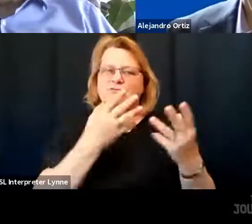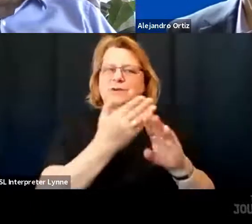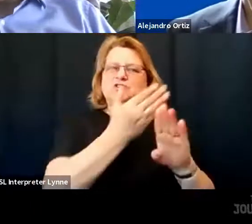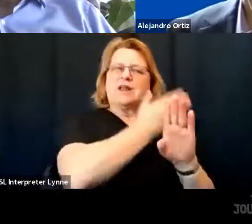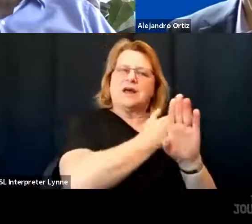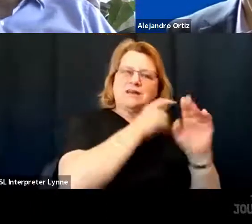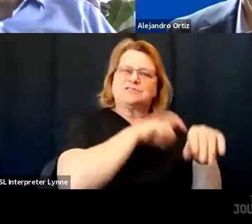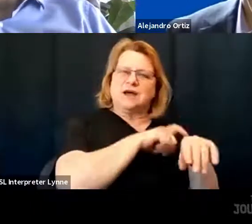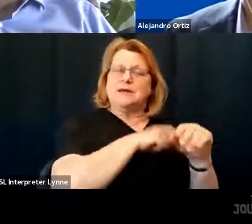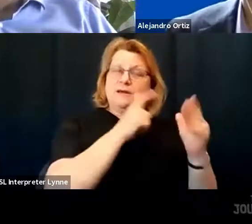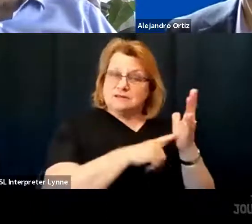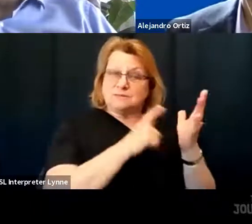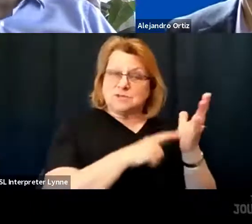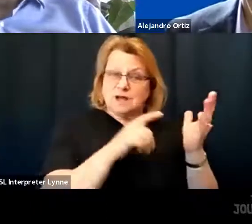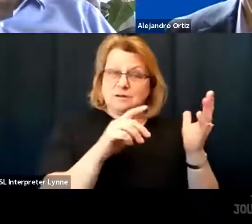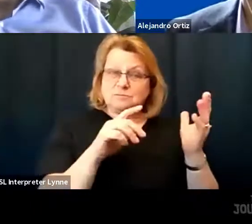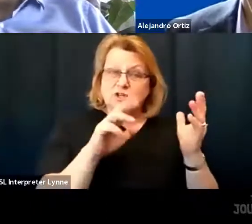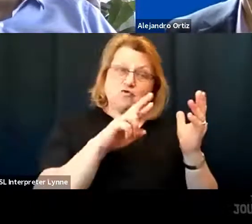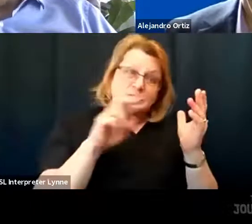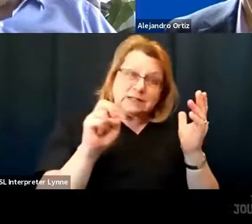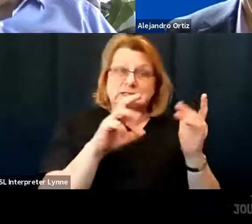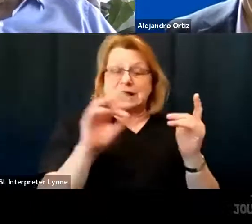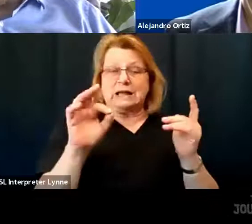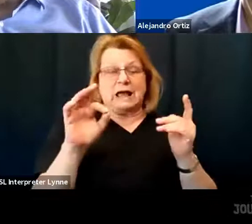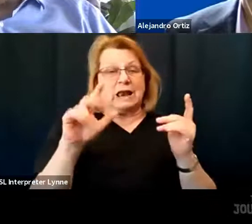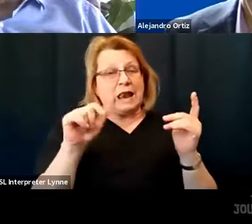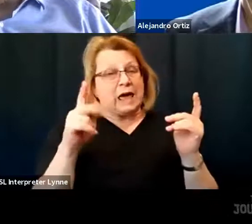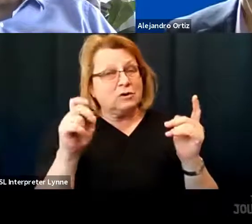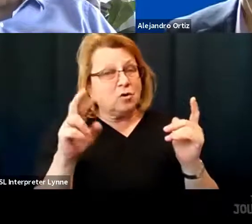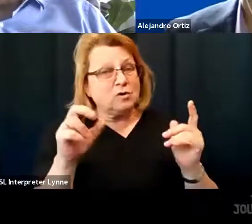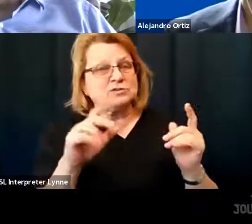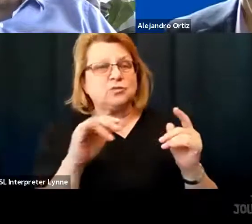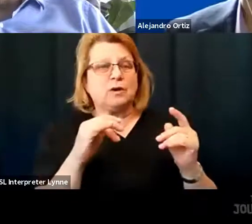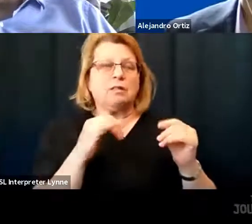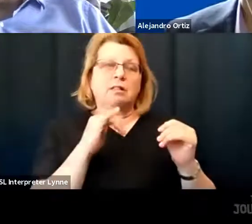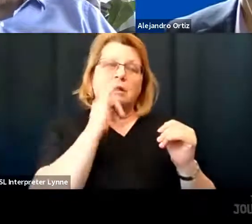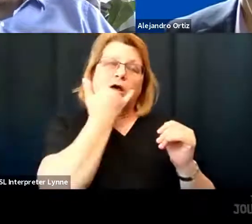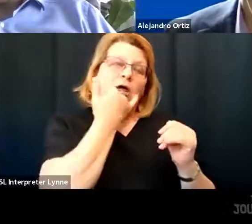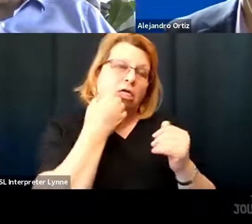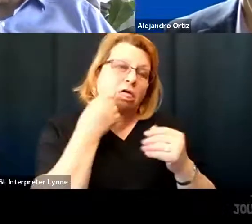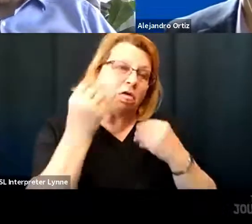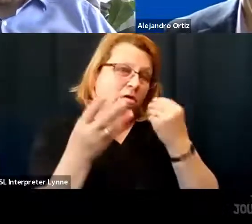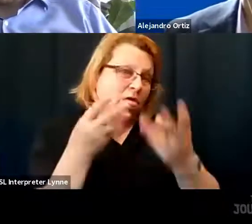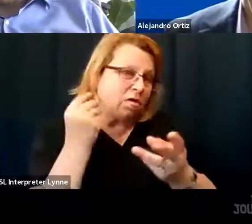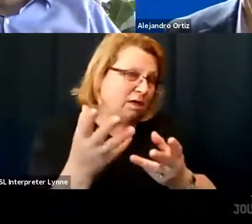sometimes brokers and landlords will, you know, give misinformation, and it's important to figure that